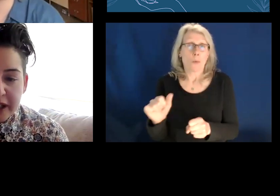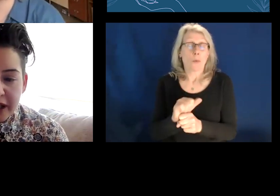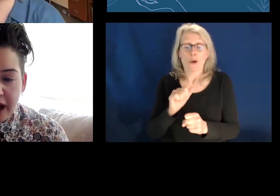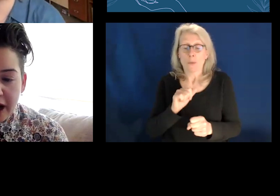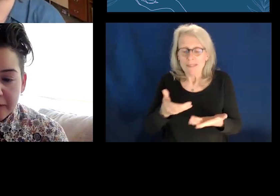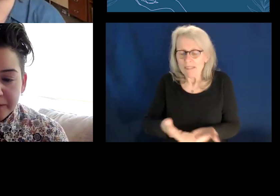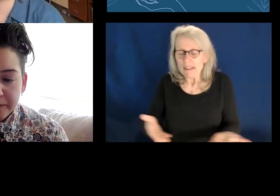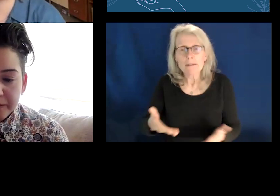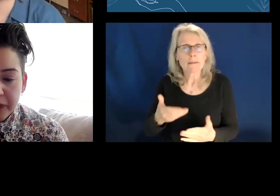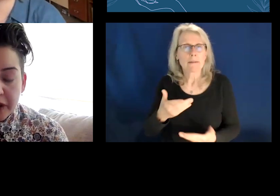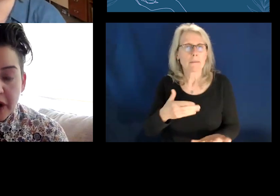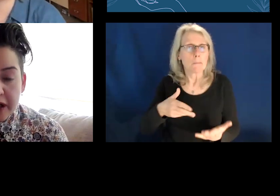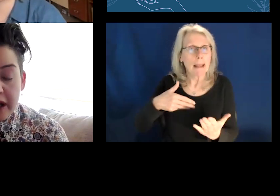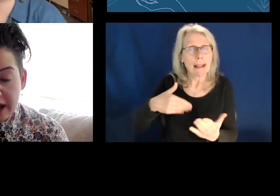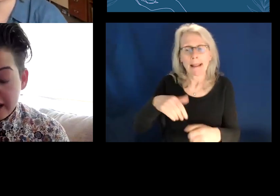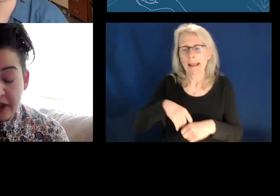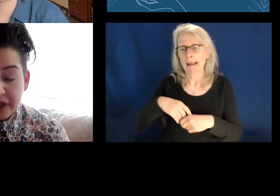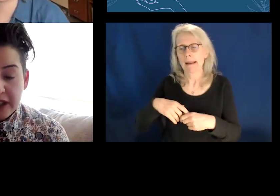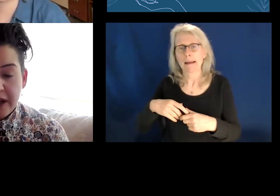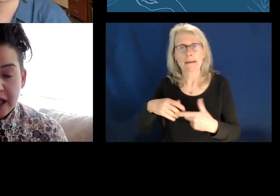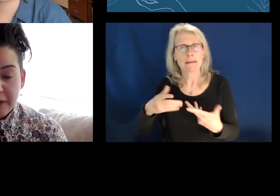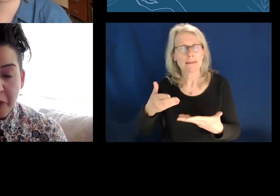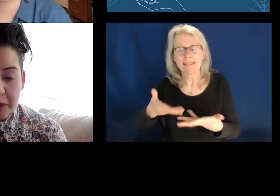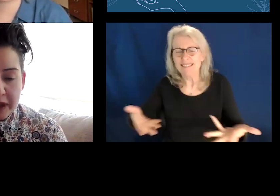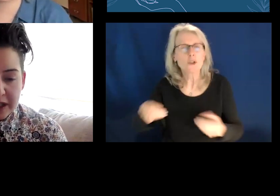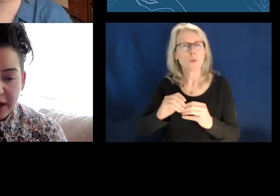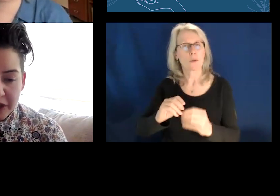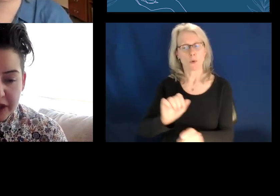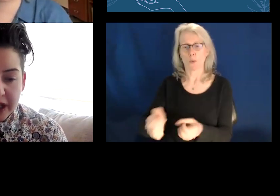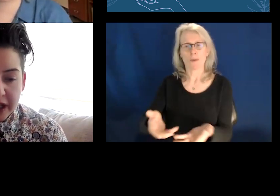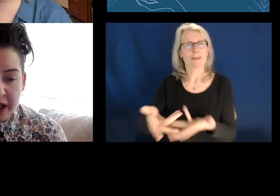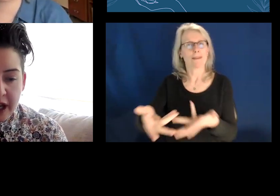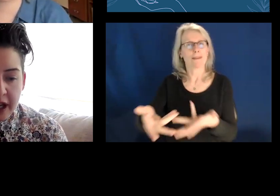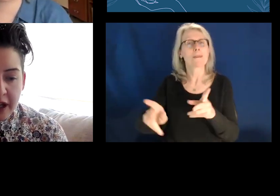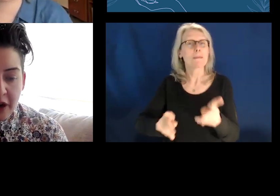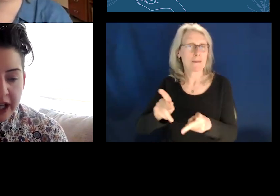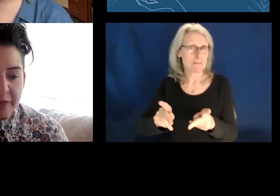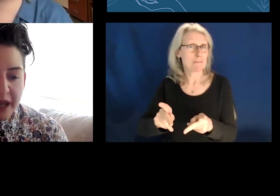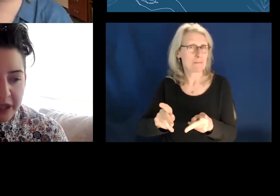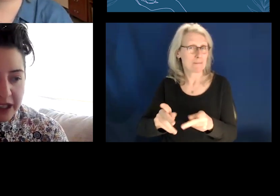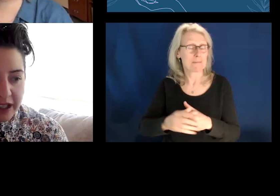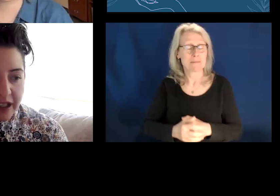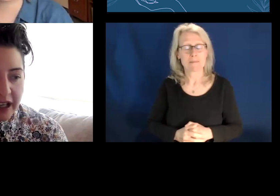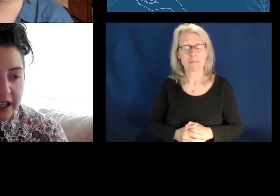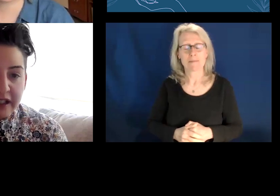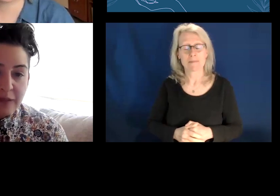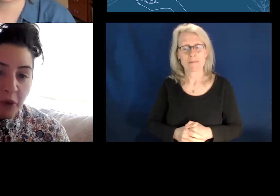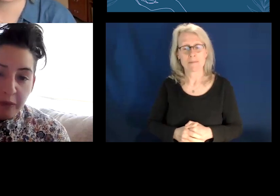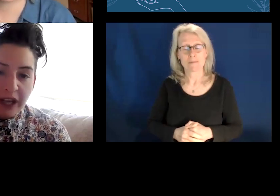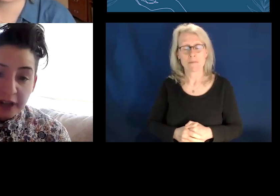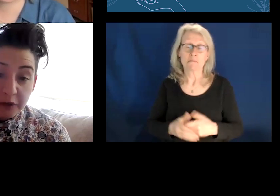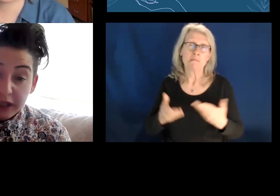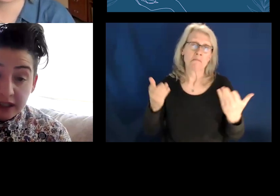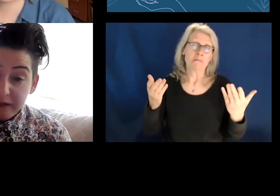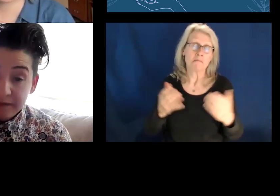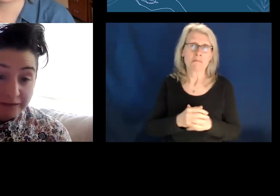like, you know, there has been moments that I'm just like, okay, maybe in this moment,